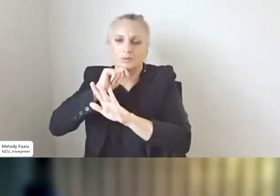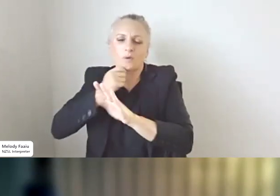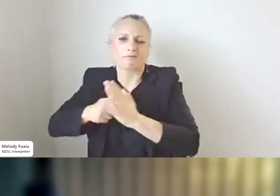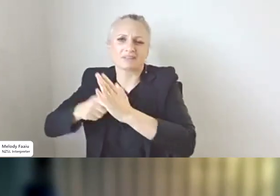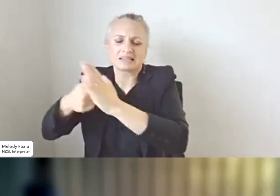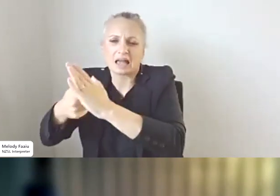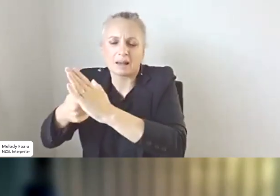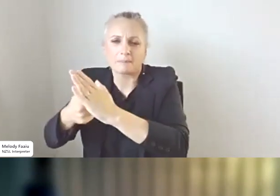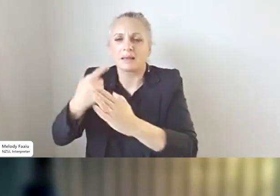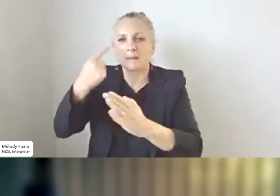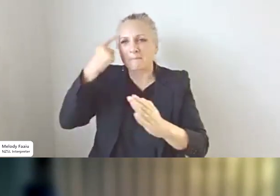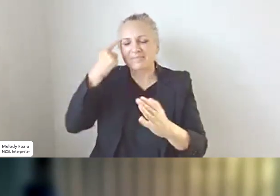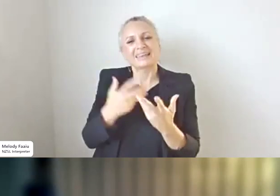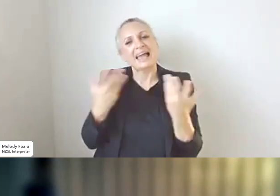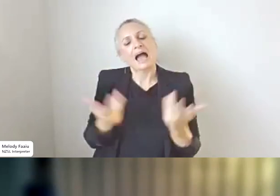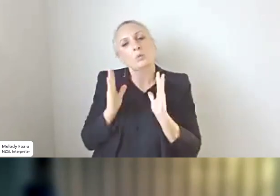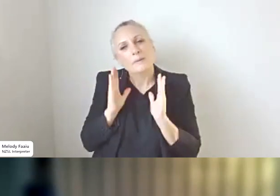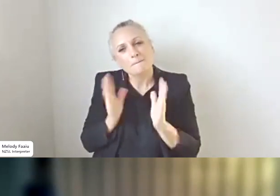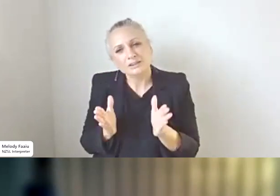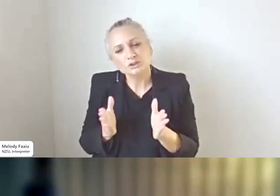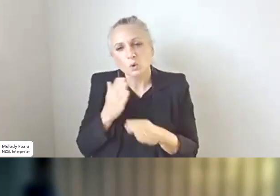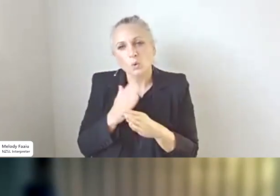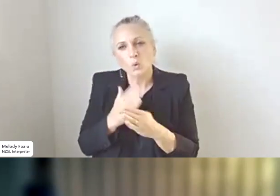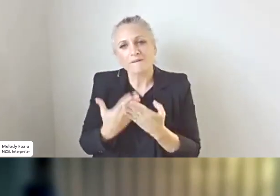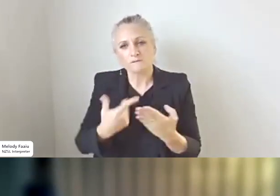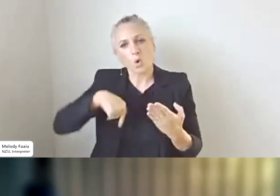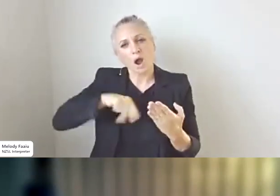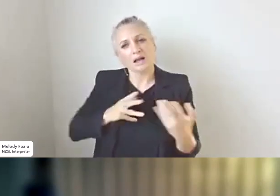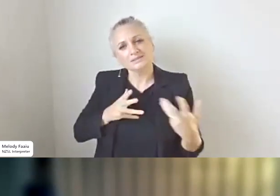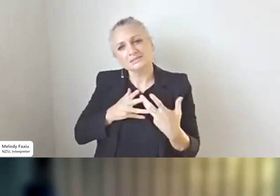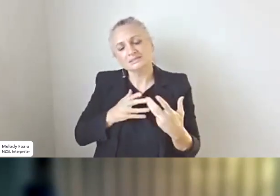is actually going to work for us in the way that we need it to?